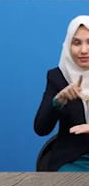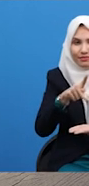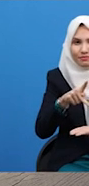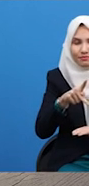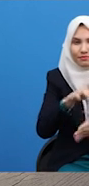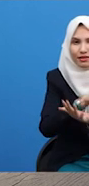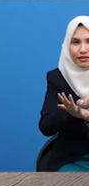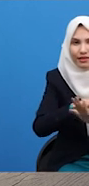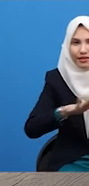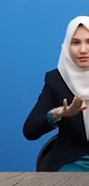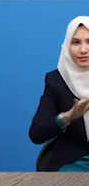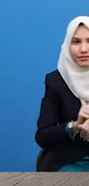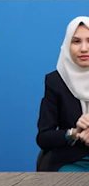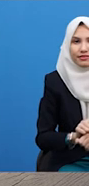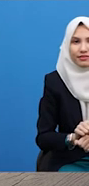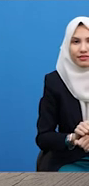mee. Thank you.